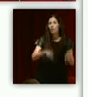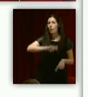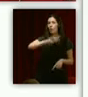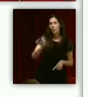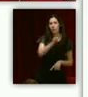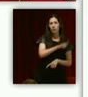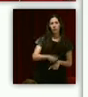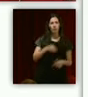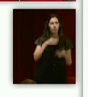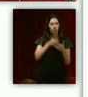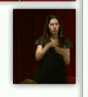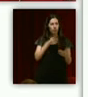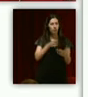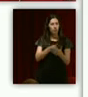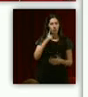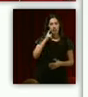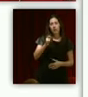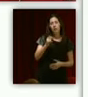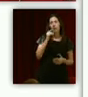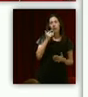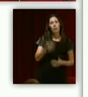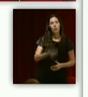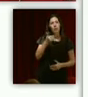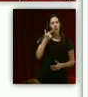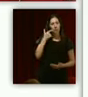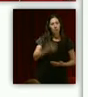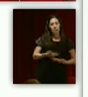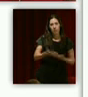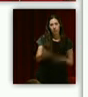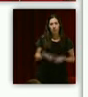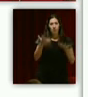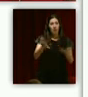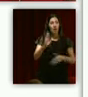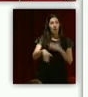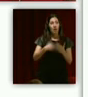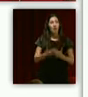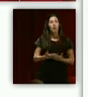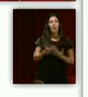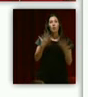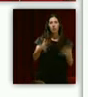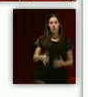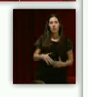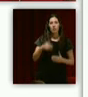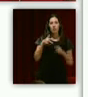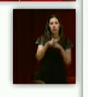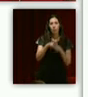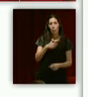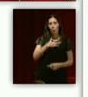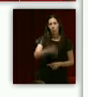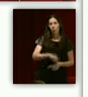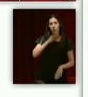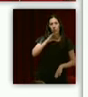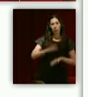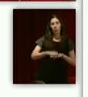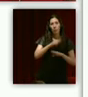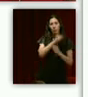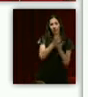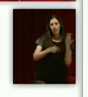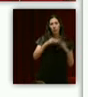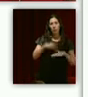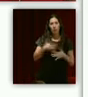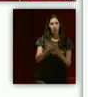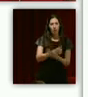we also have to include people with other types of impairments, and to see to what